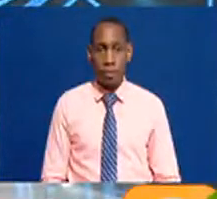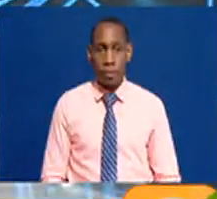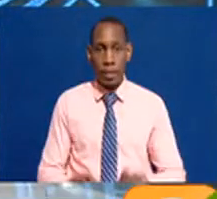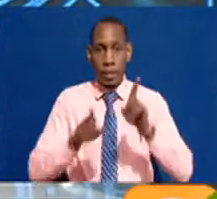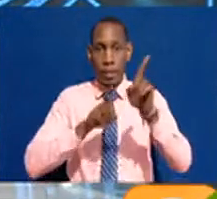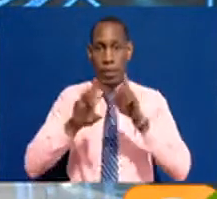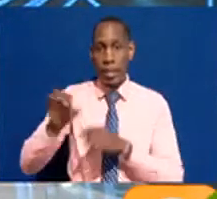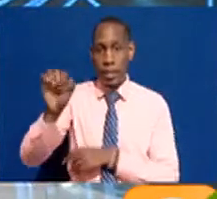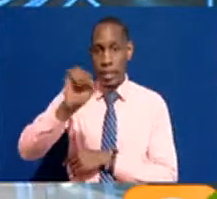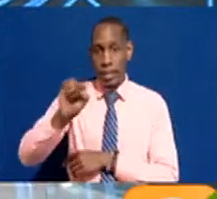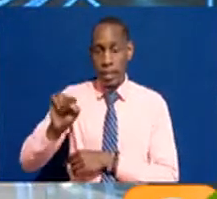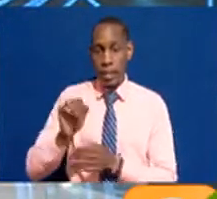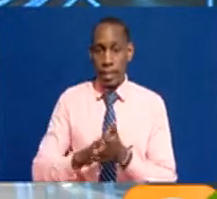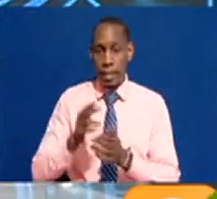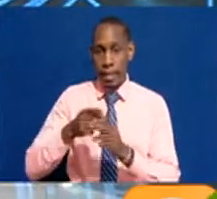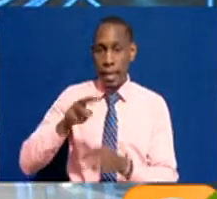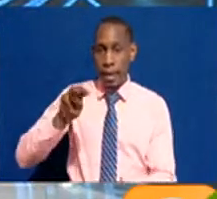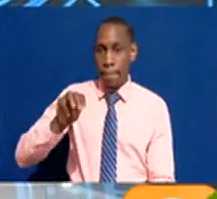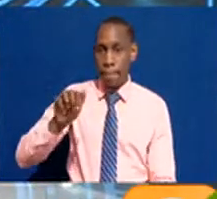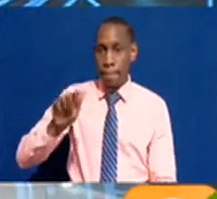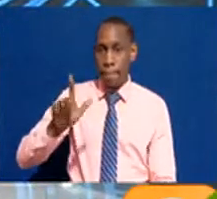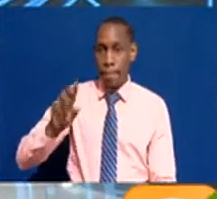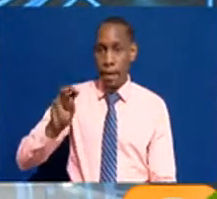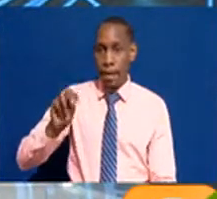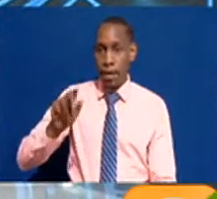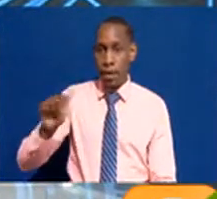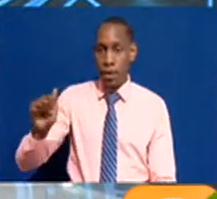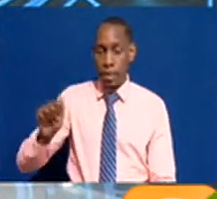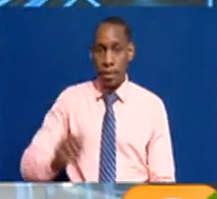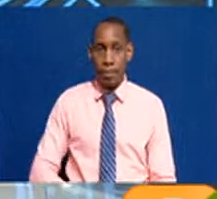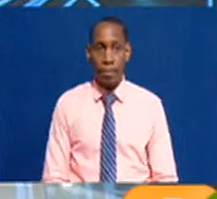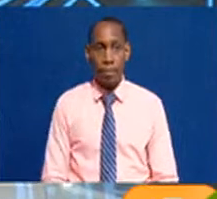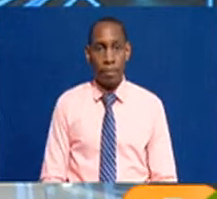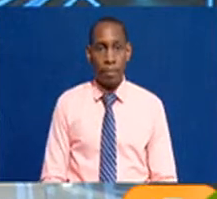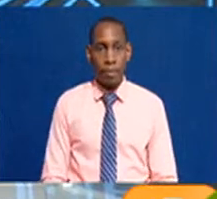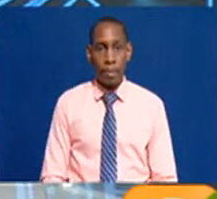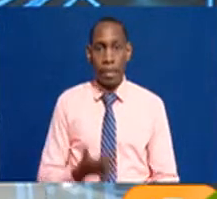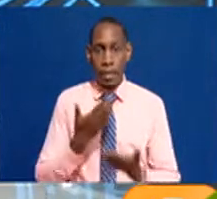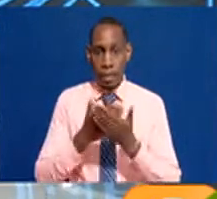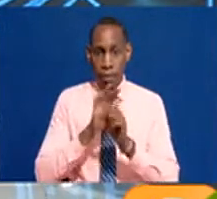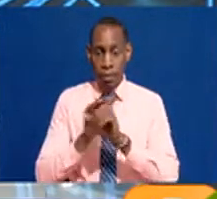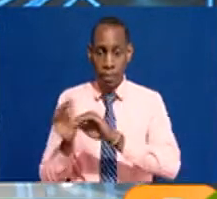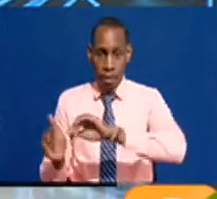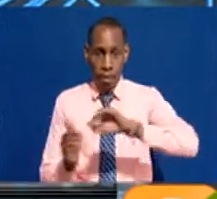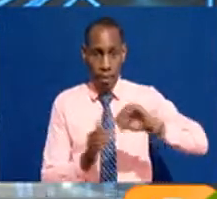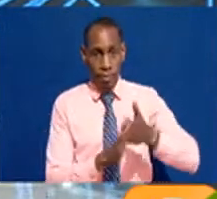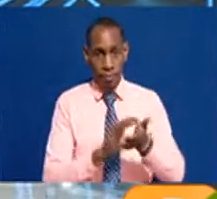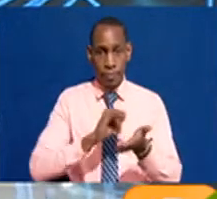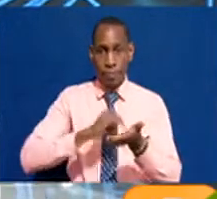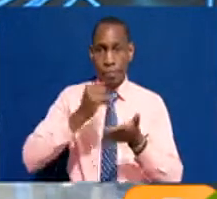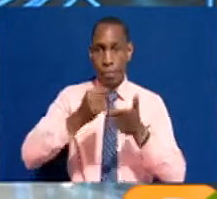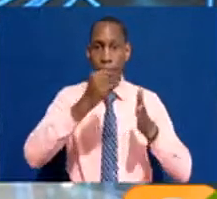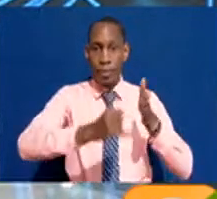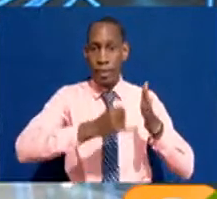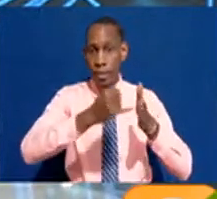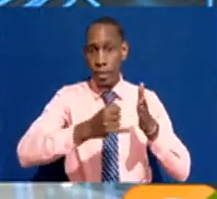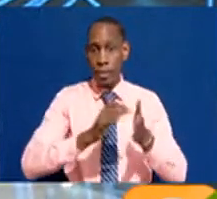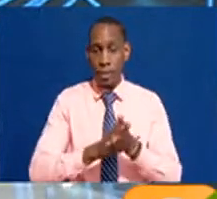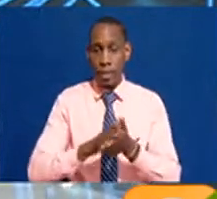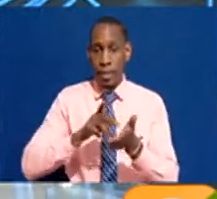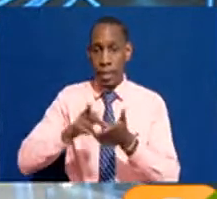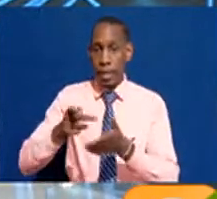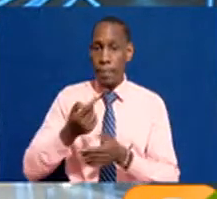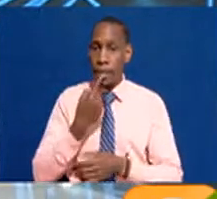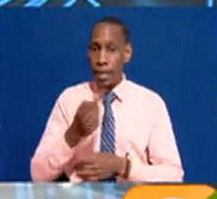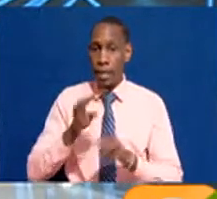Tourism Cabinet Secretary Penina Malonza there, not Malonzi, Faisal. Thanks so much for that. At the same time, the insurance industry paid claims